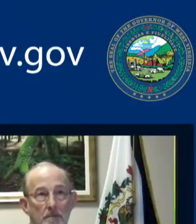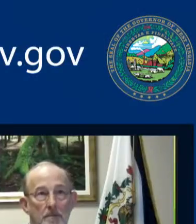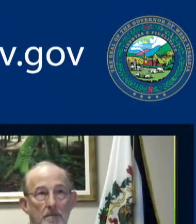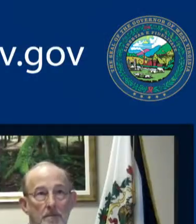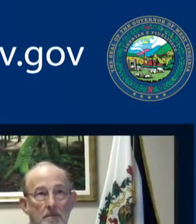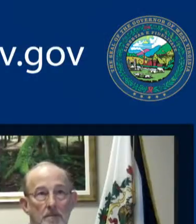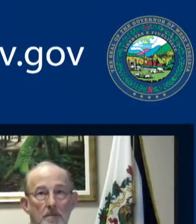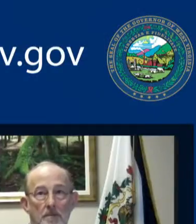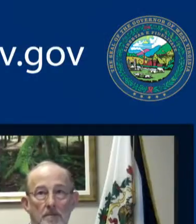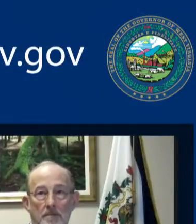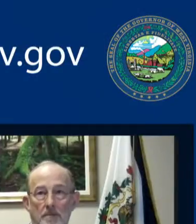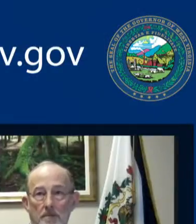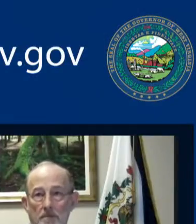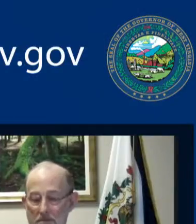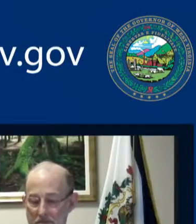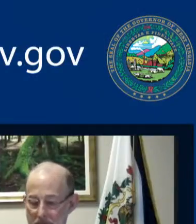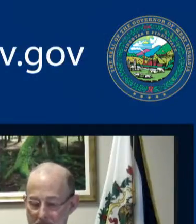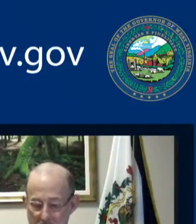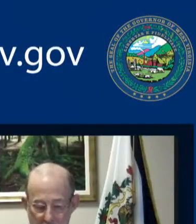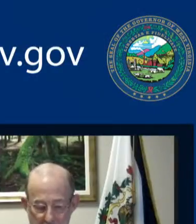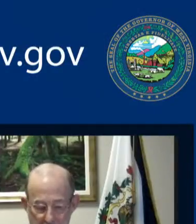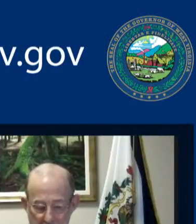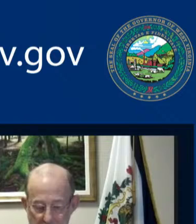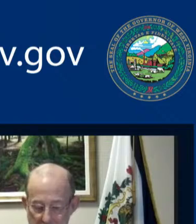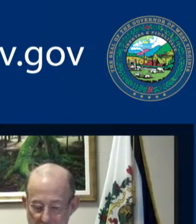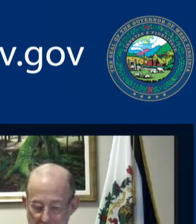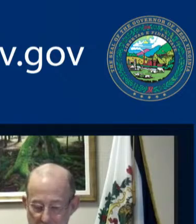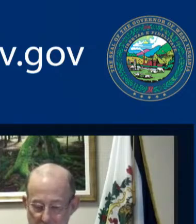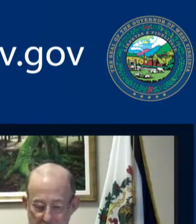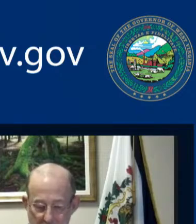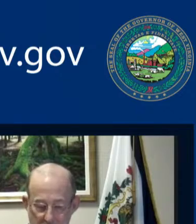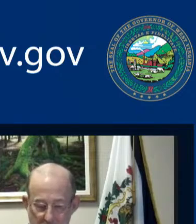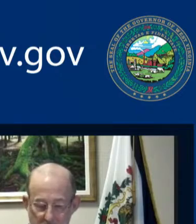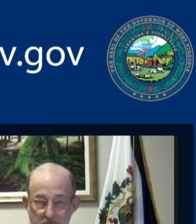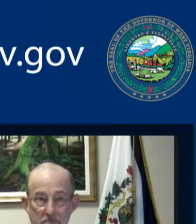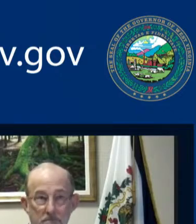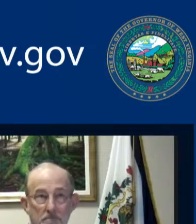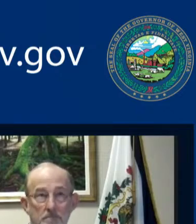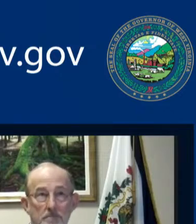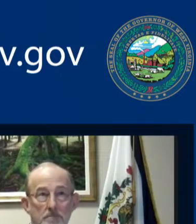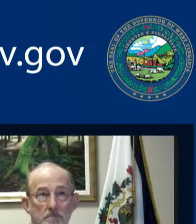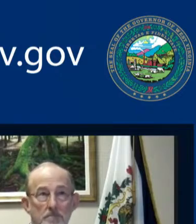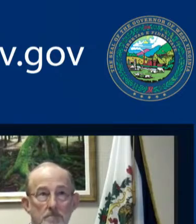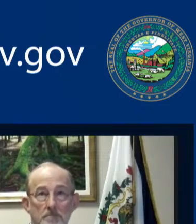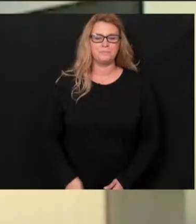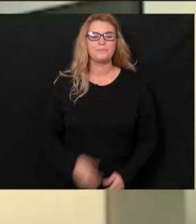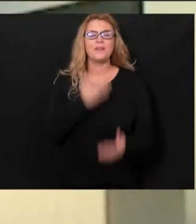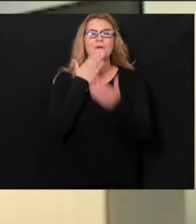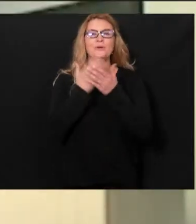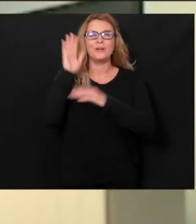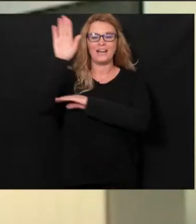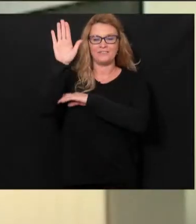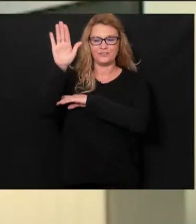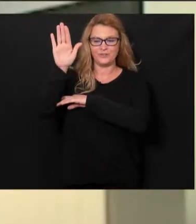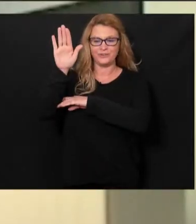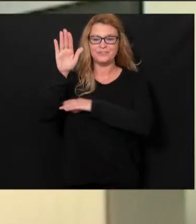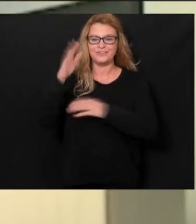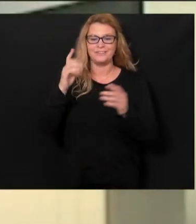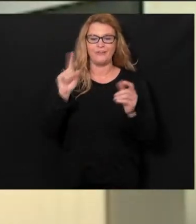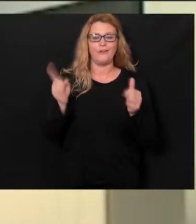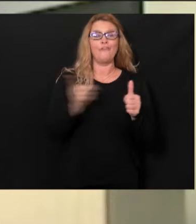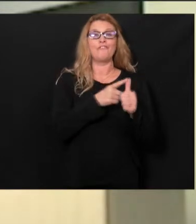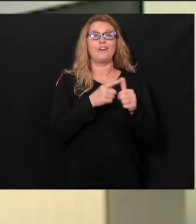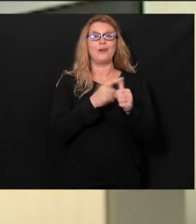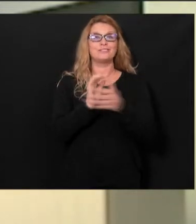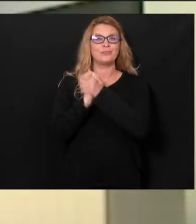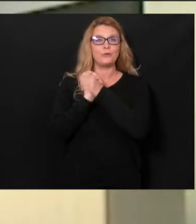All right, thank you, Aaron. Next to Mark Cram with WDVM. Well, good afternoon, Governor. Good afternoon, everyone. First of all, congratulations.